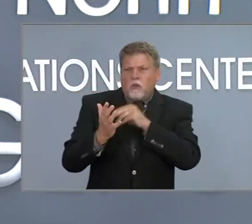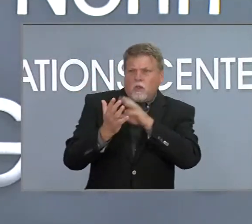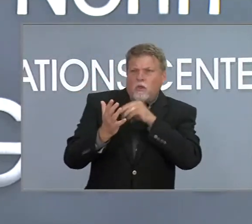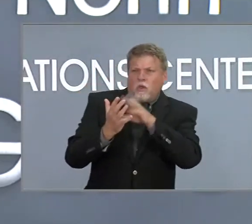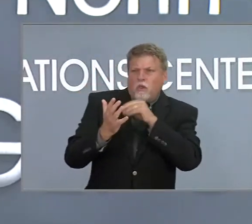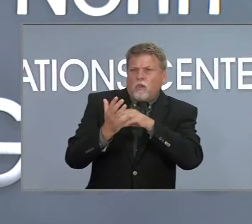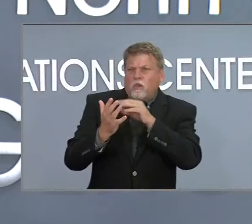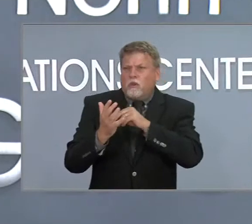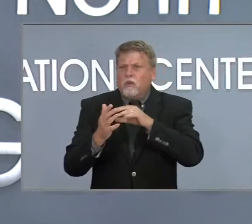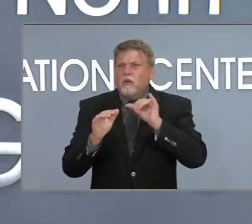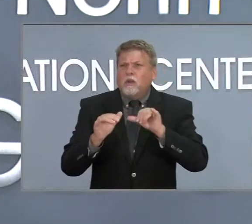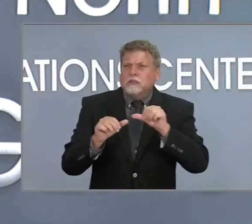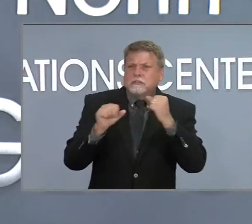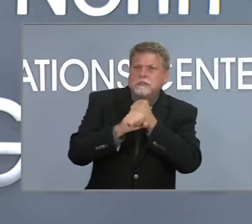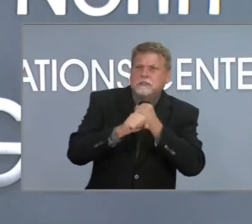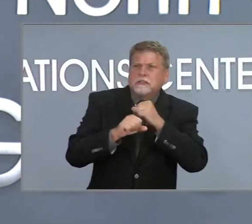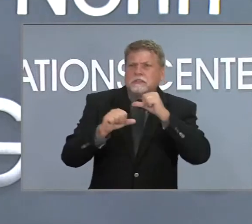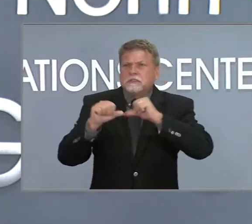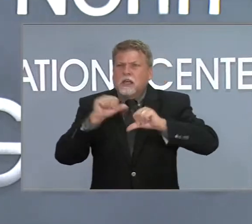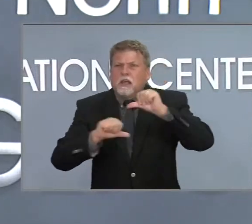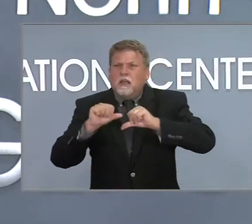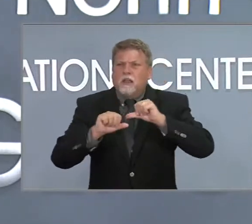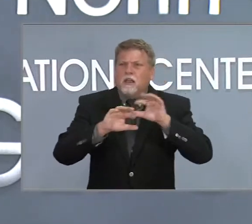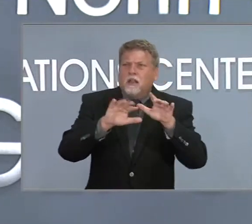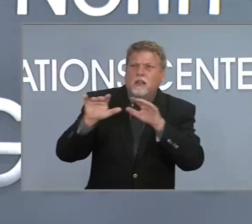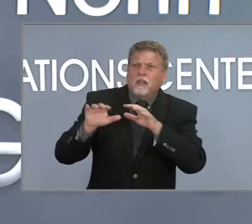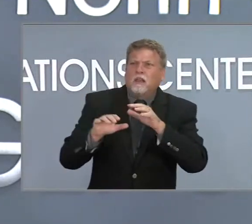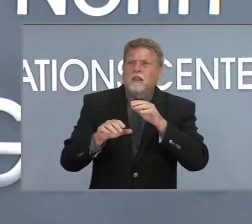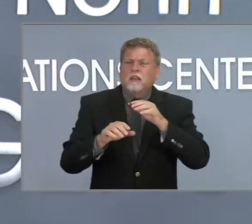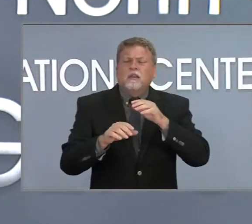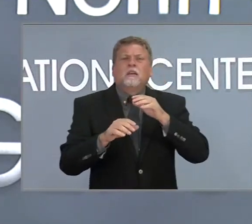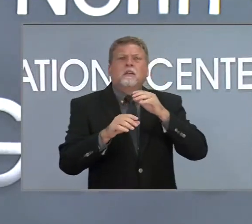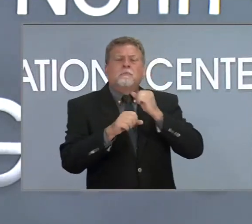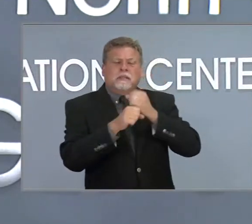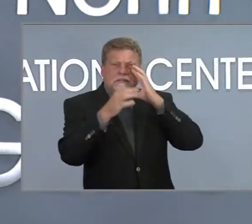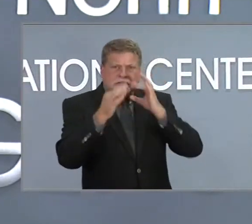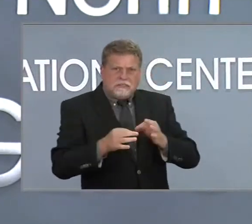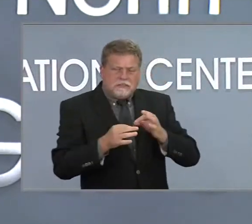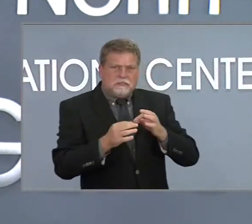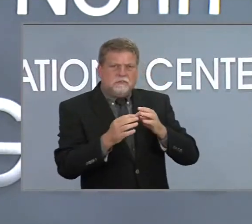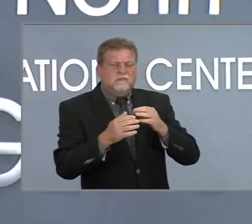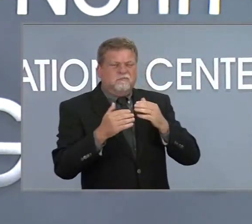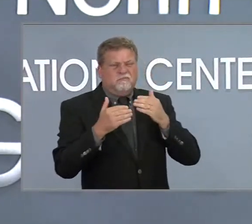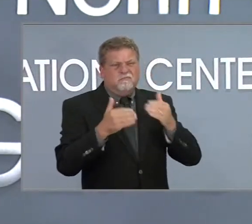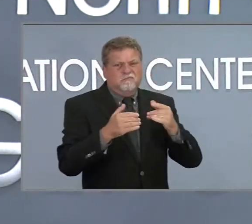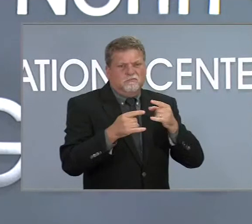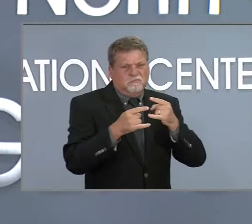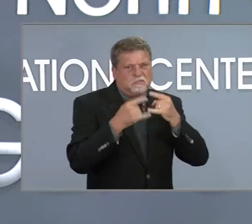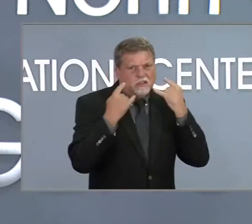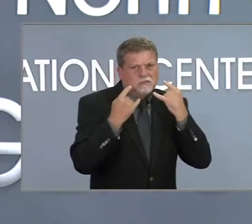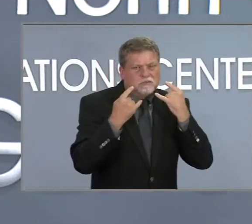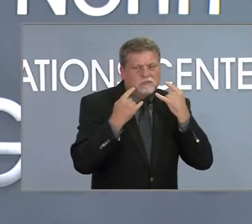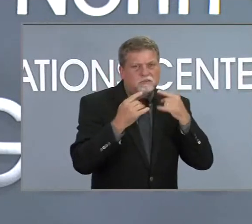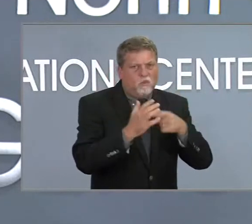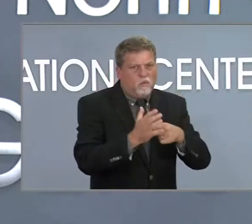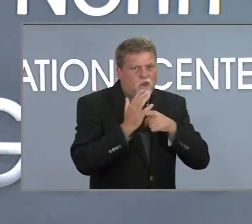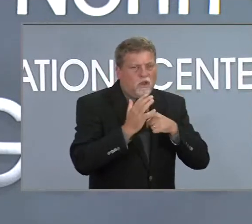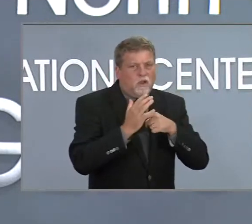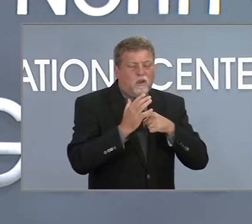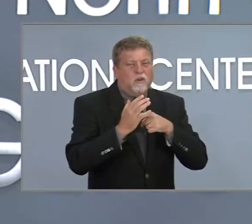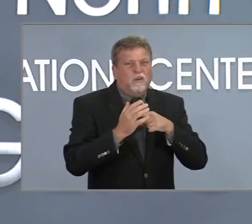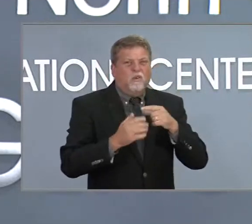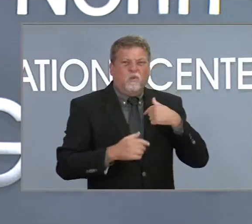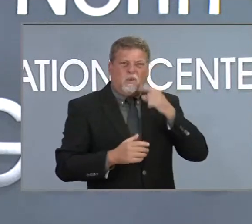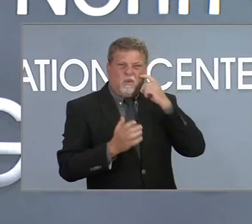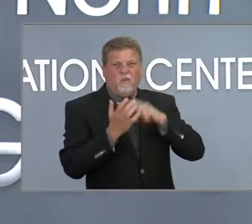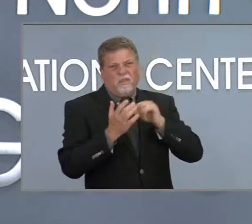they have to make the decision on local mask requirements, we have found that to be more effective.